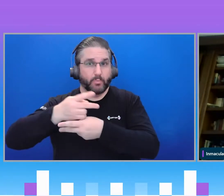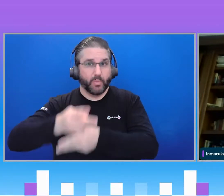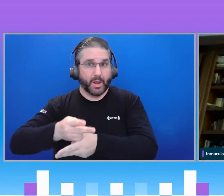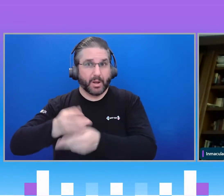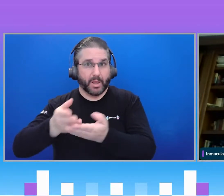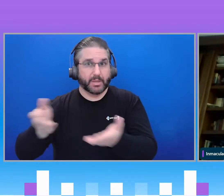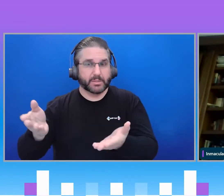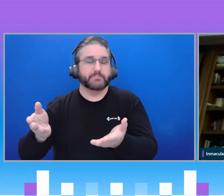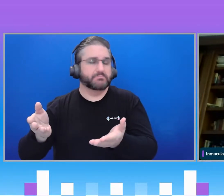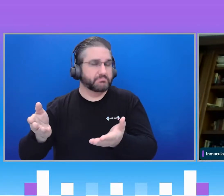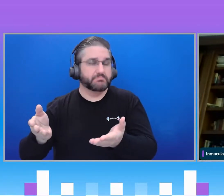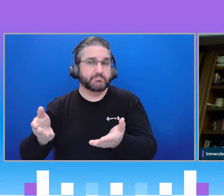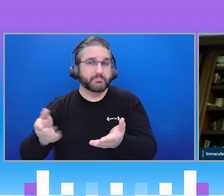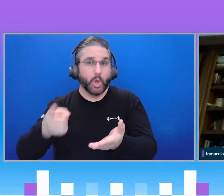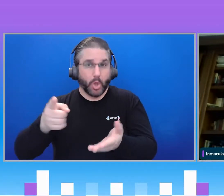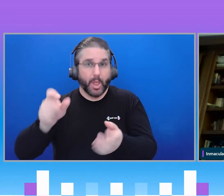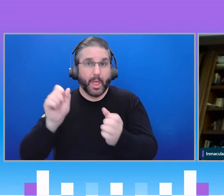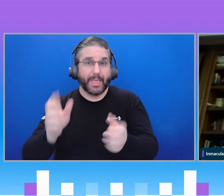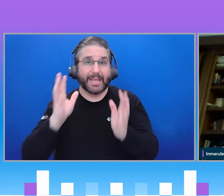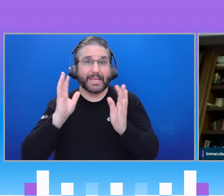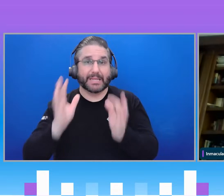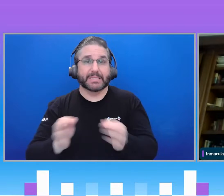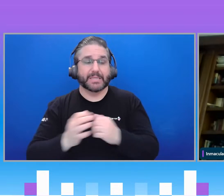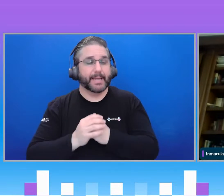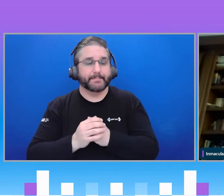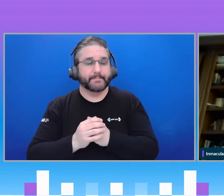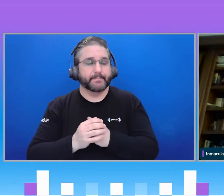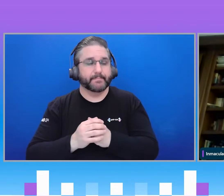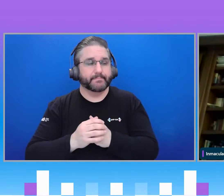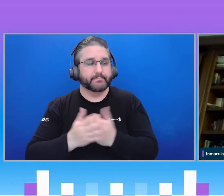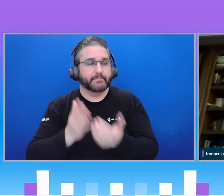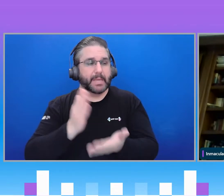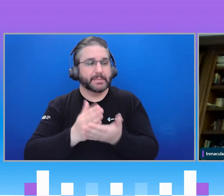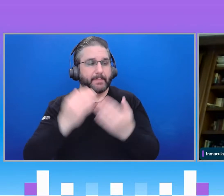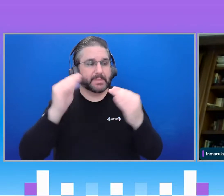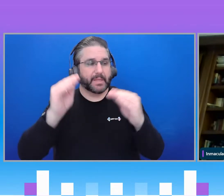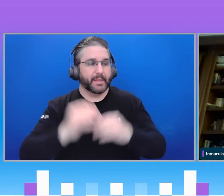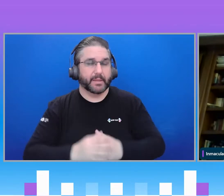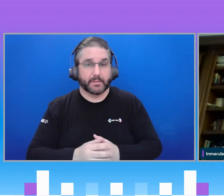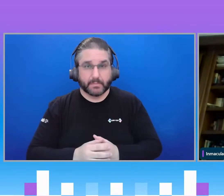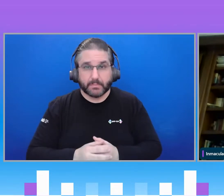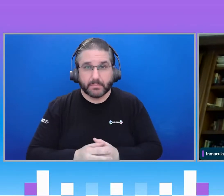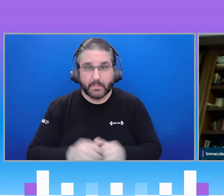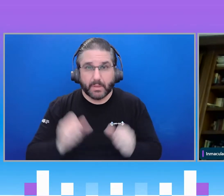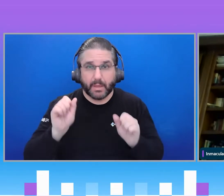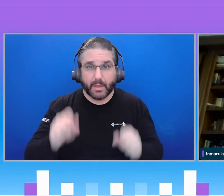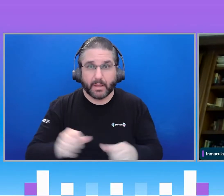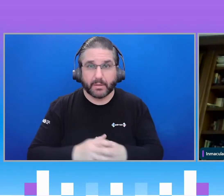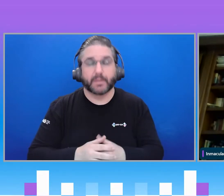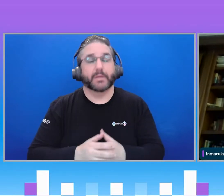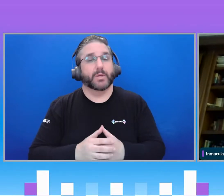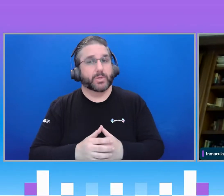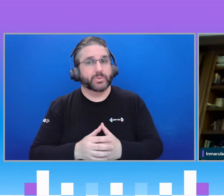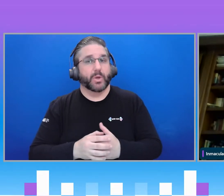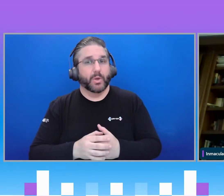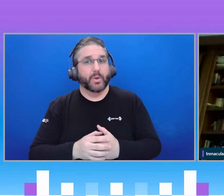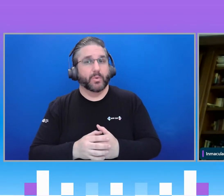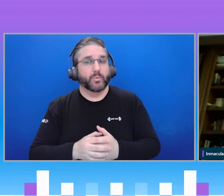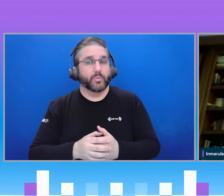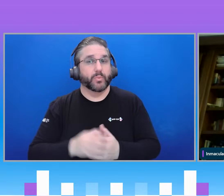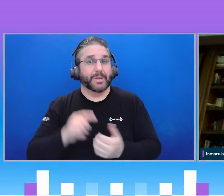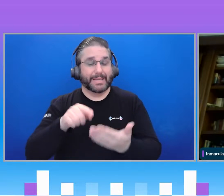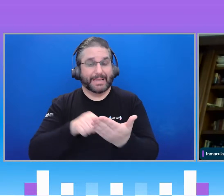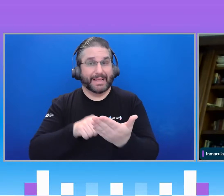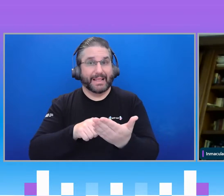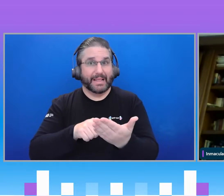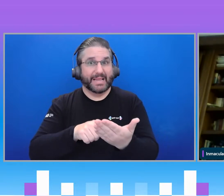decide to ask to withdraw the products from the market. So this is a possibility set in the directive. So in